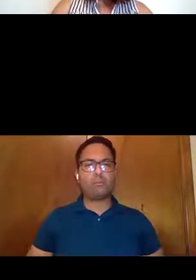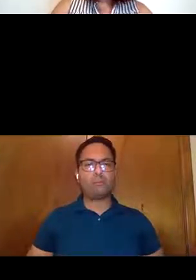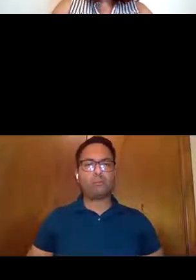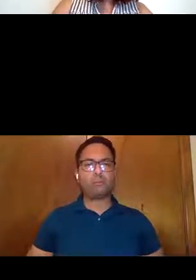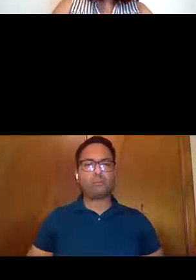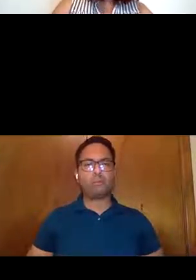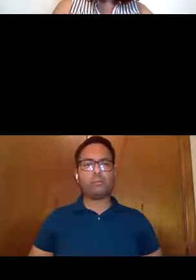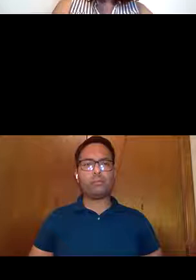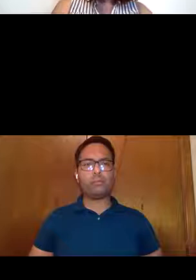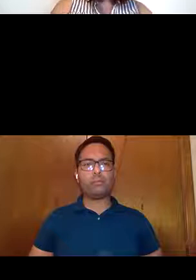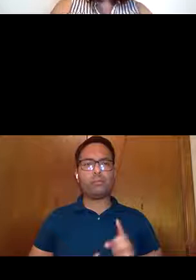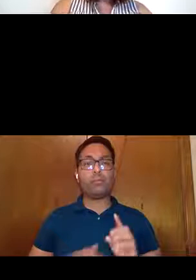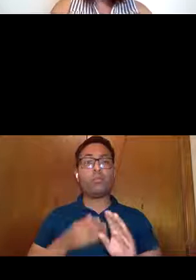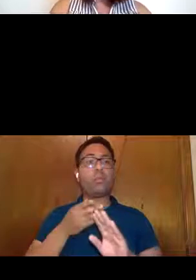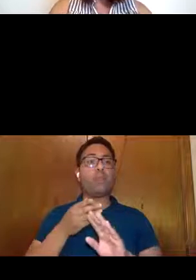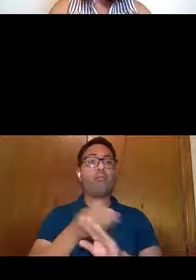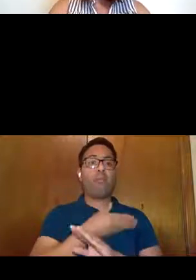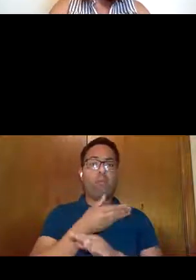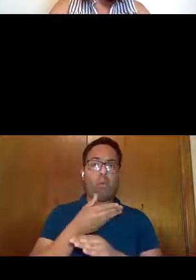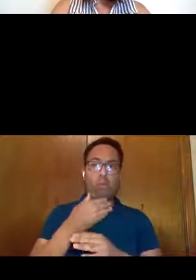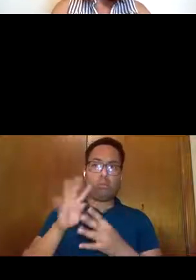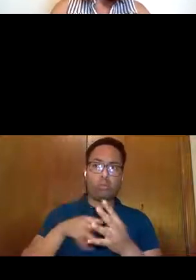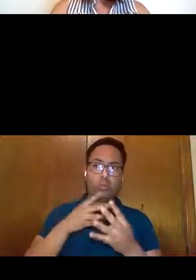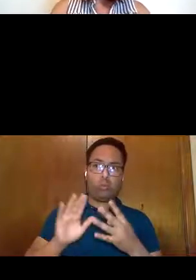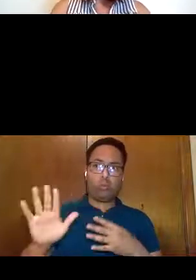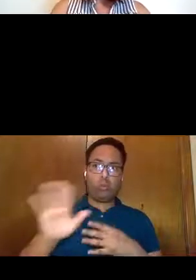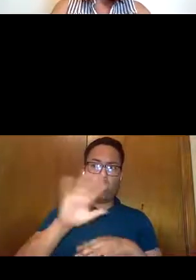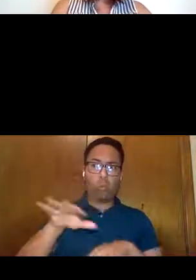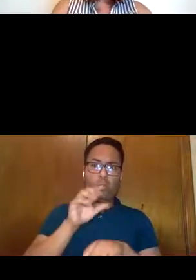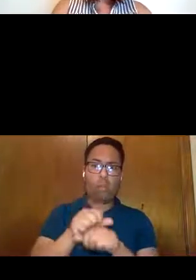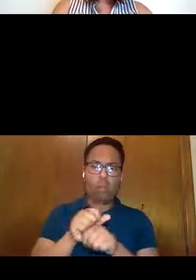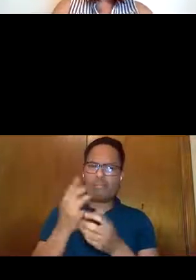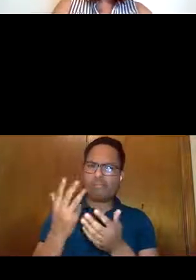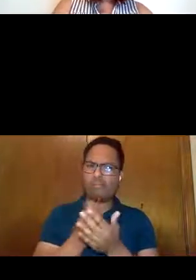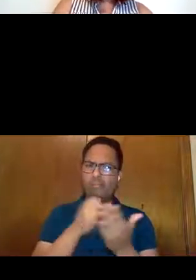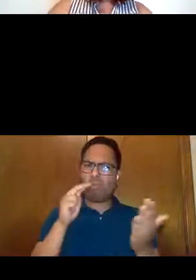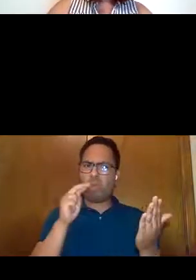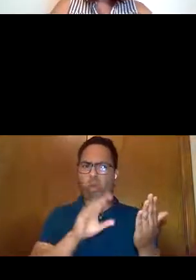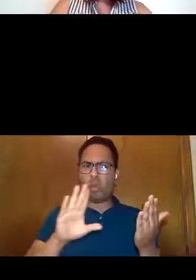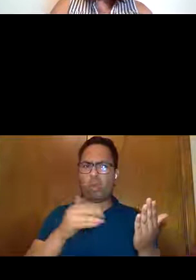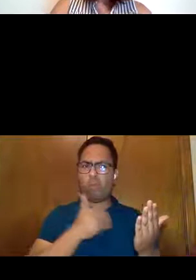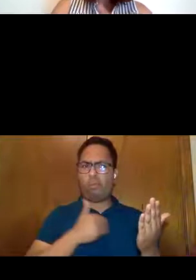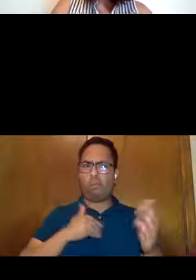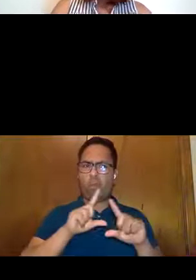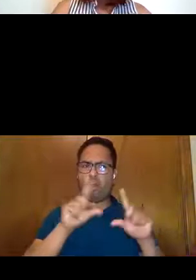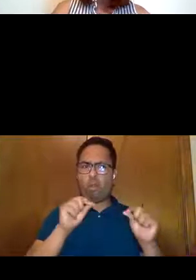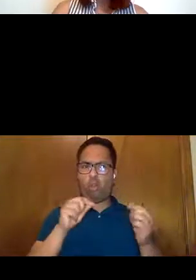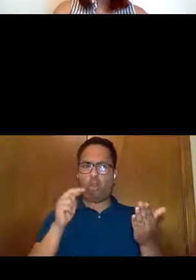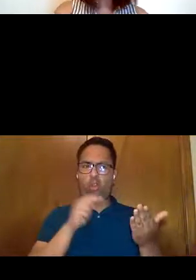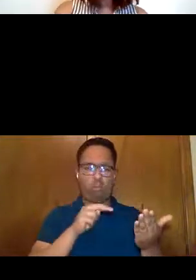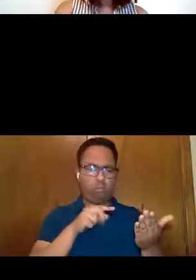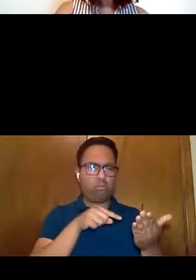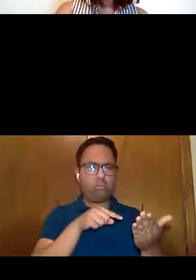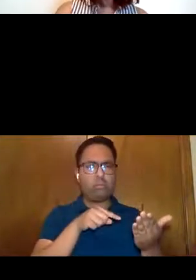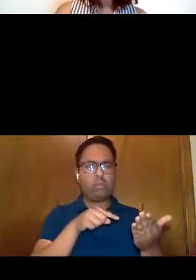Before you schedule your appointment, take a look at your member cards. Contact your